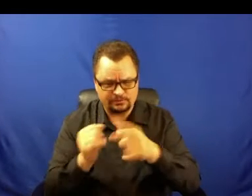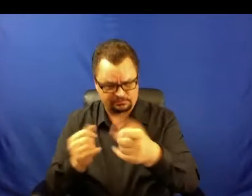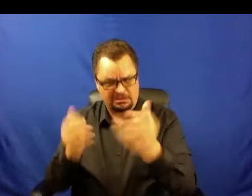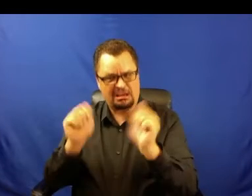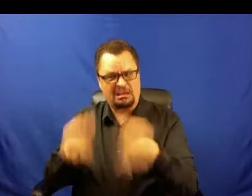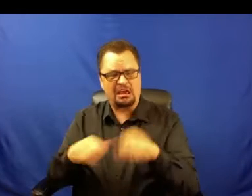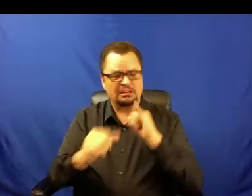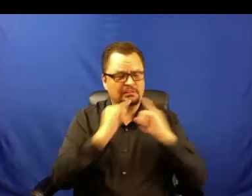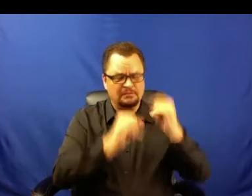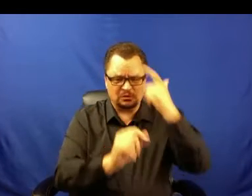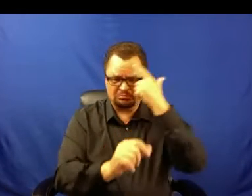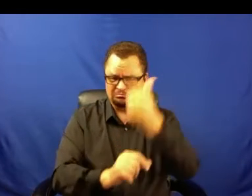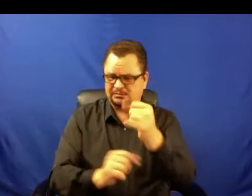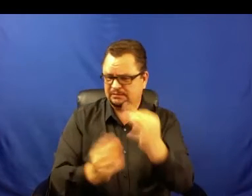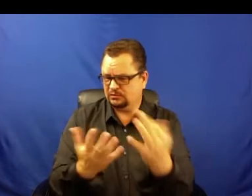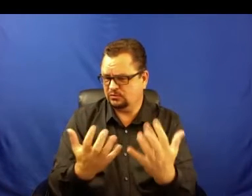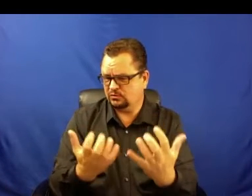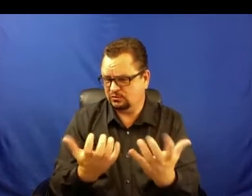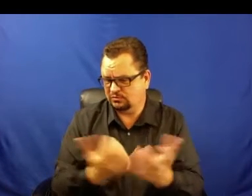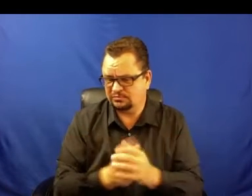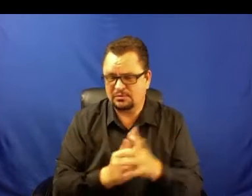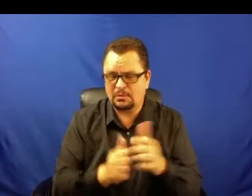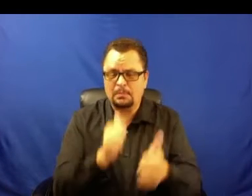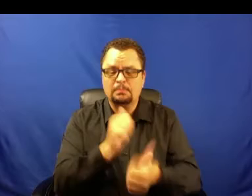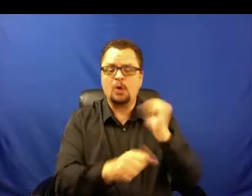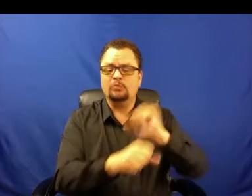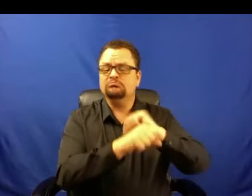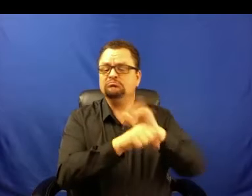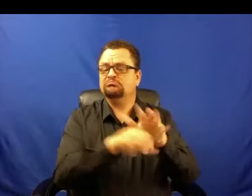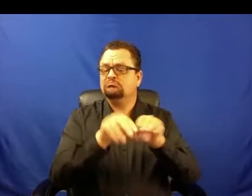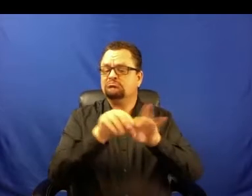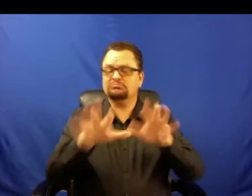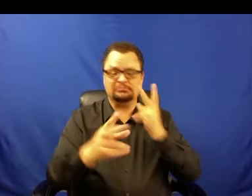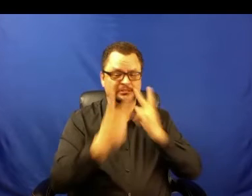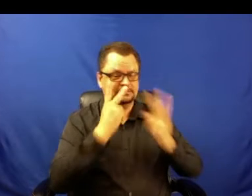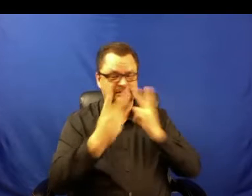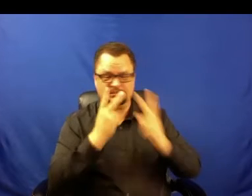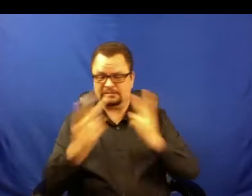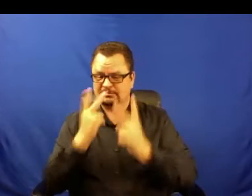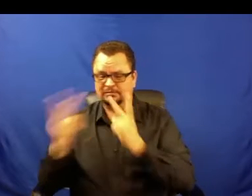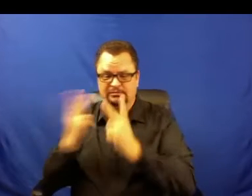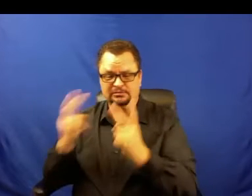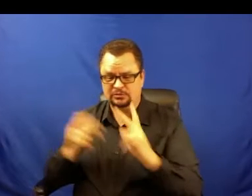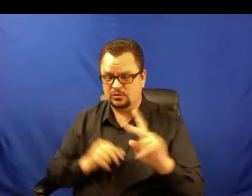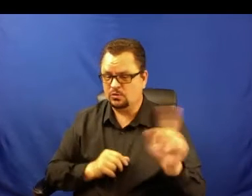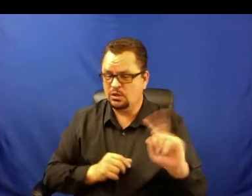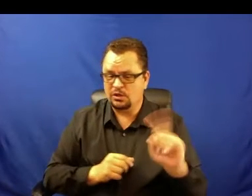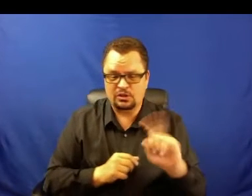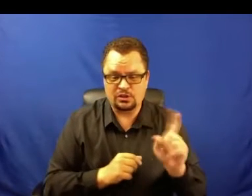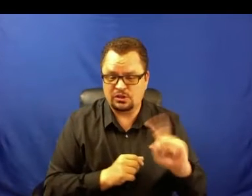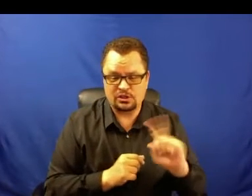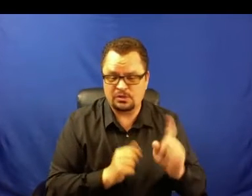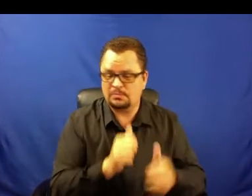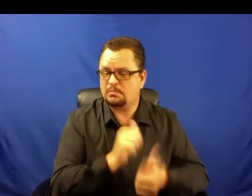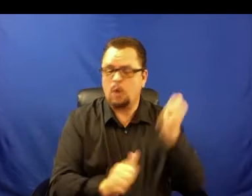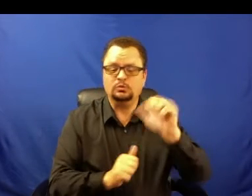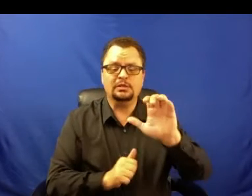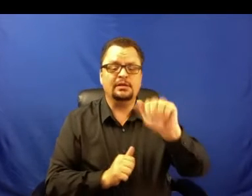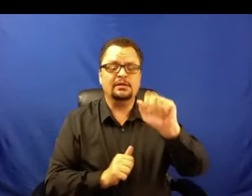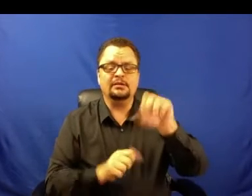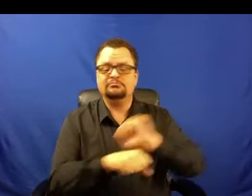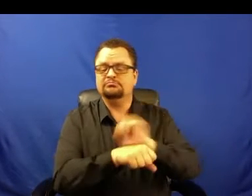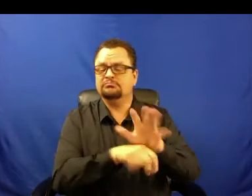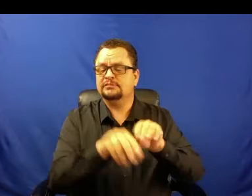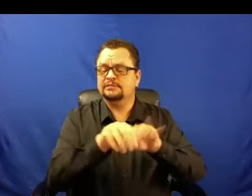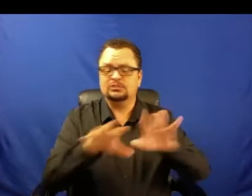seeing, we continue to see that the majority of the cases are unvaccinated. We are seeing fewer breakthrough